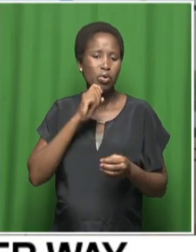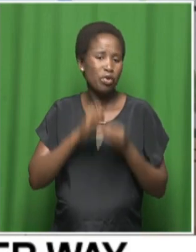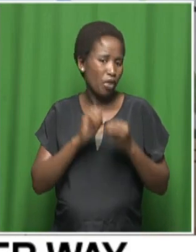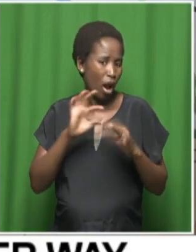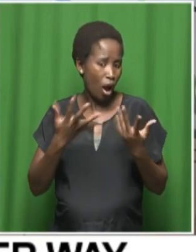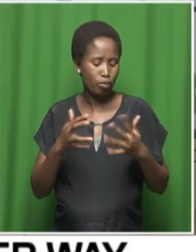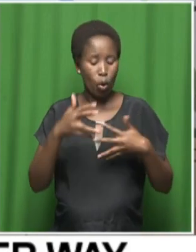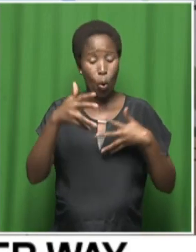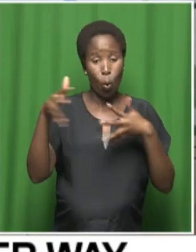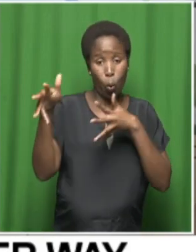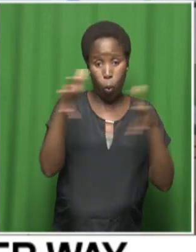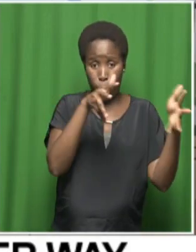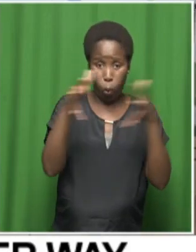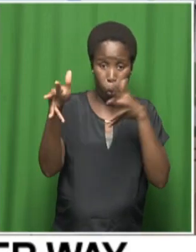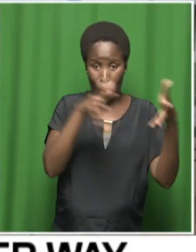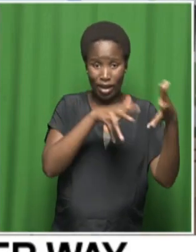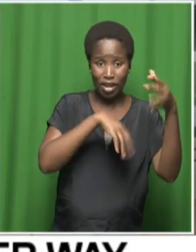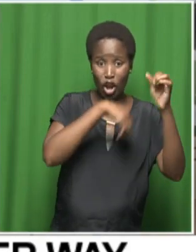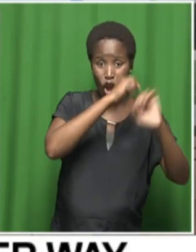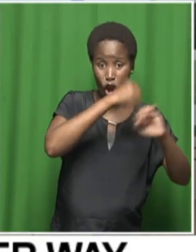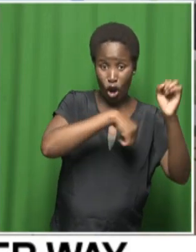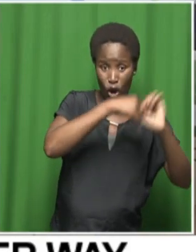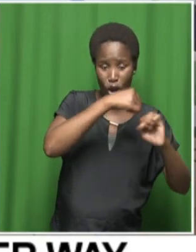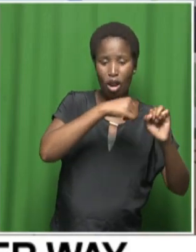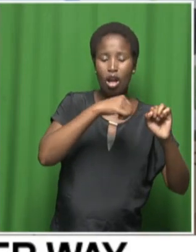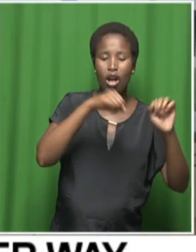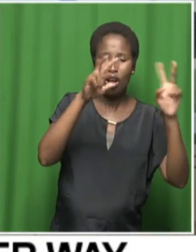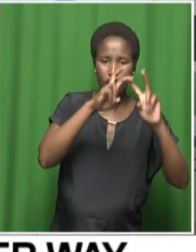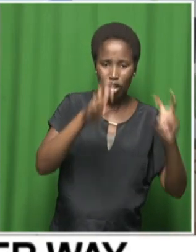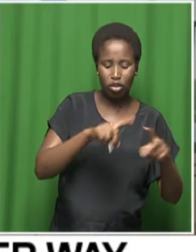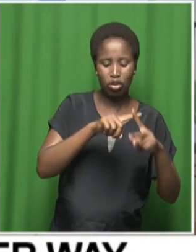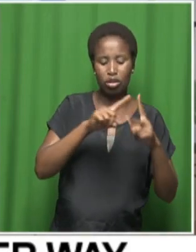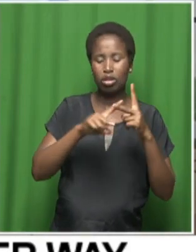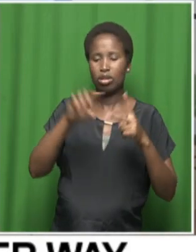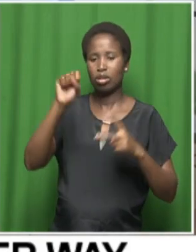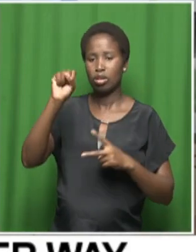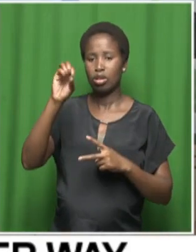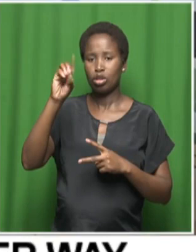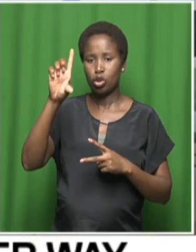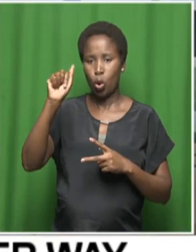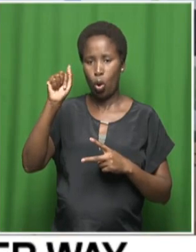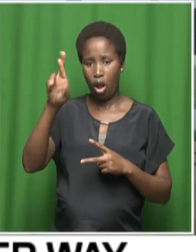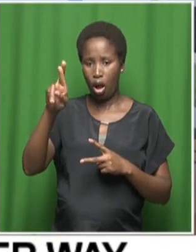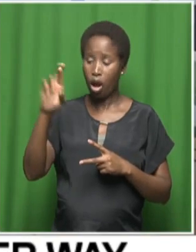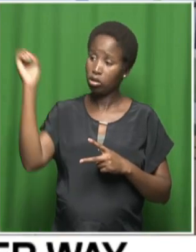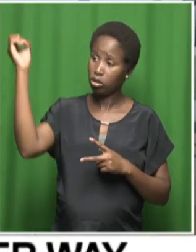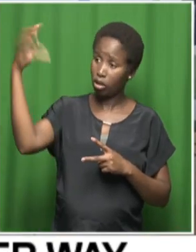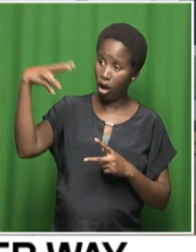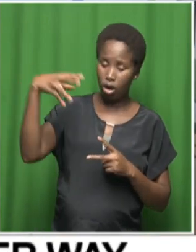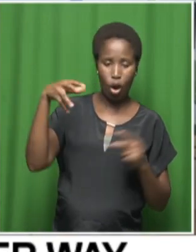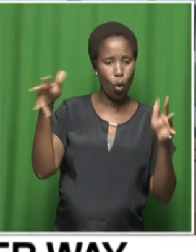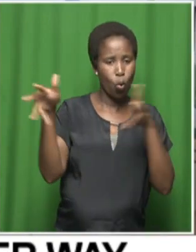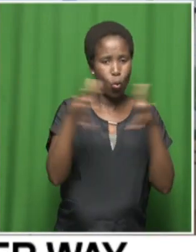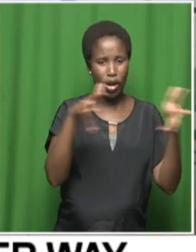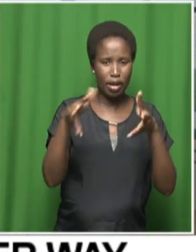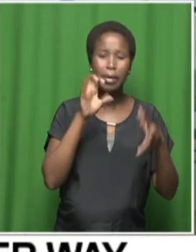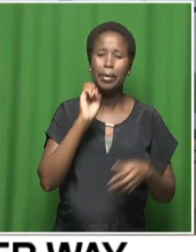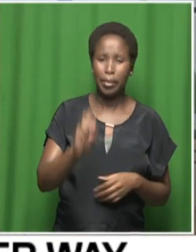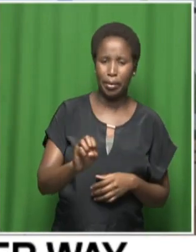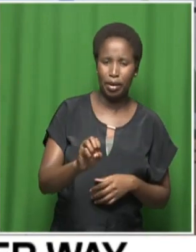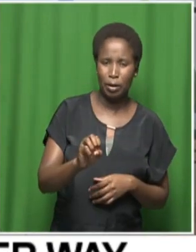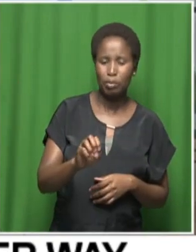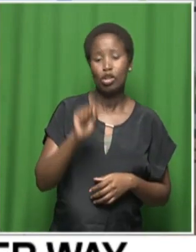wind energy as well as solar energy. We have a lot of sun, we have a lot of wind. So the African continent has got a